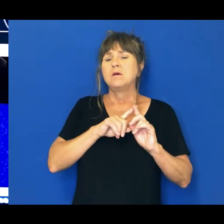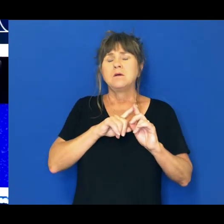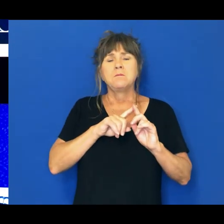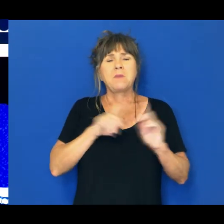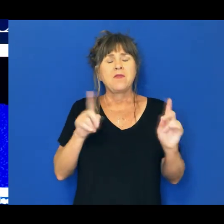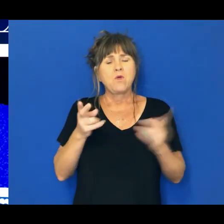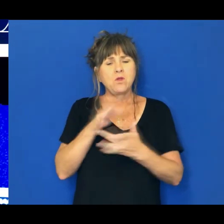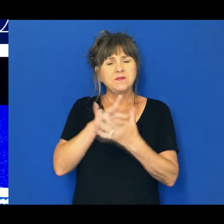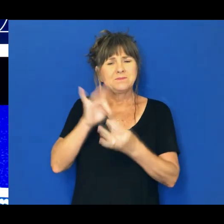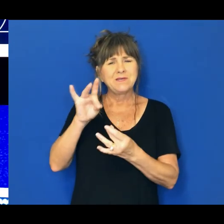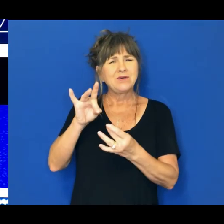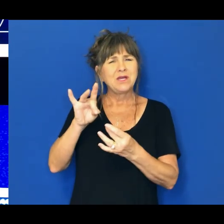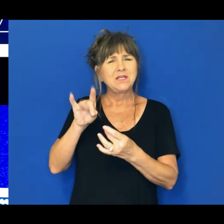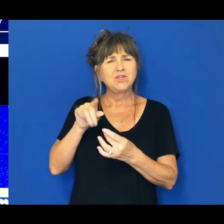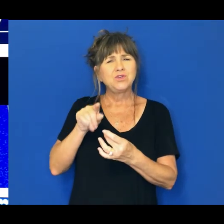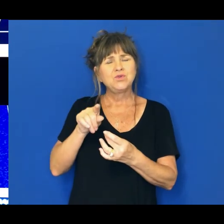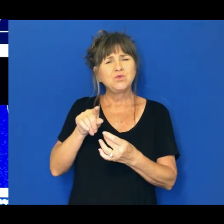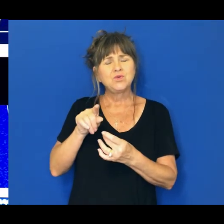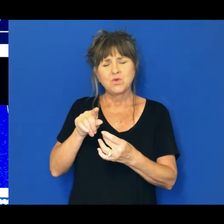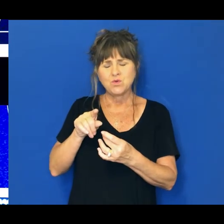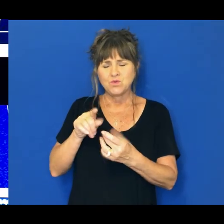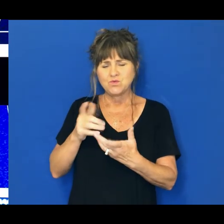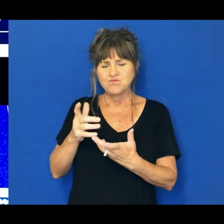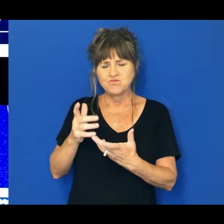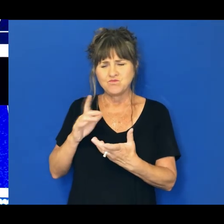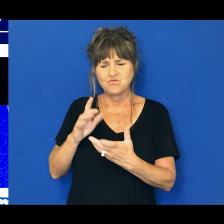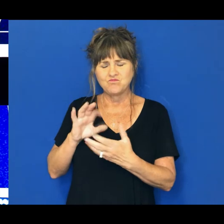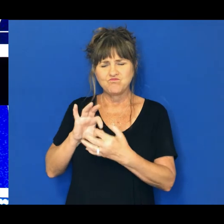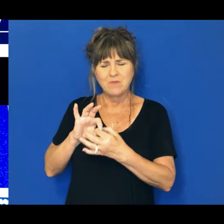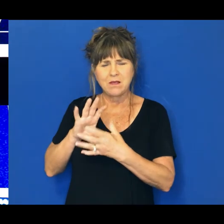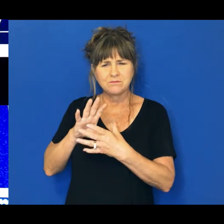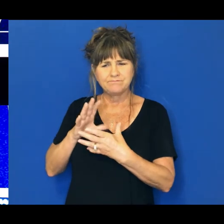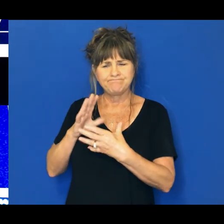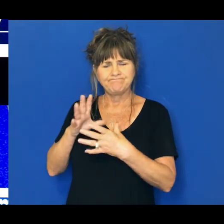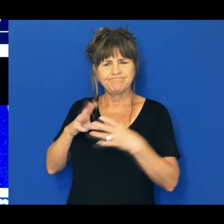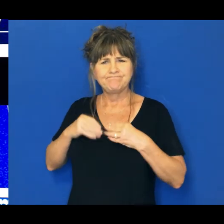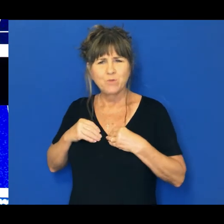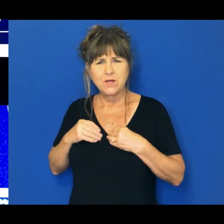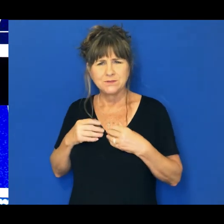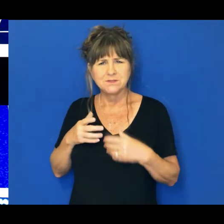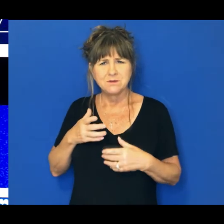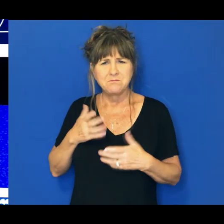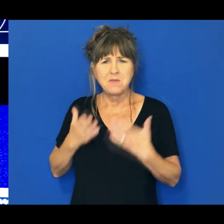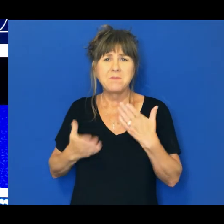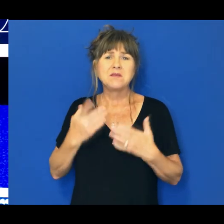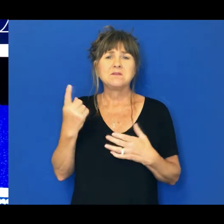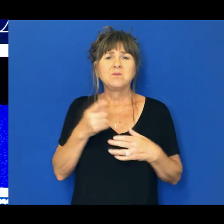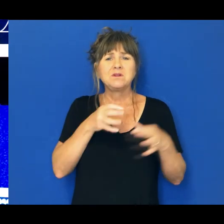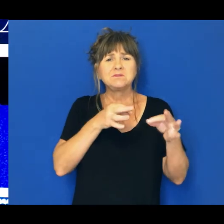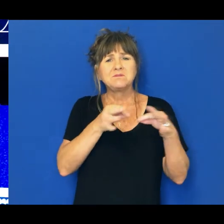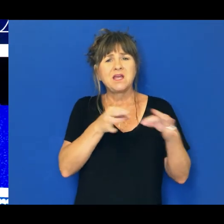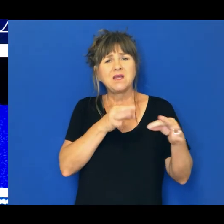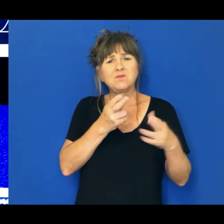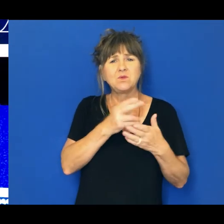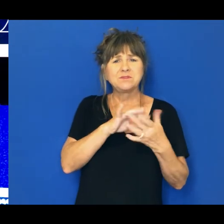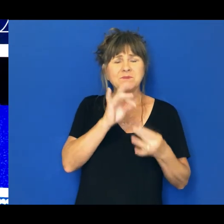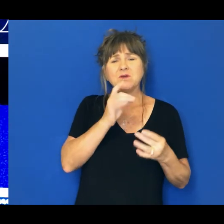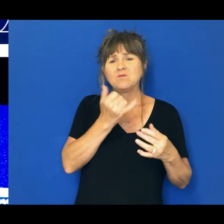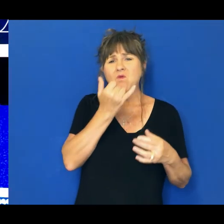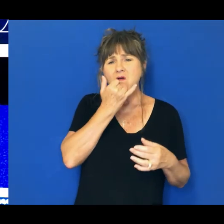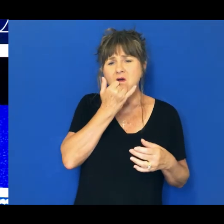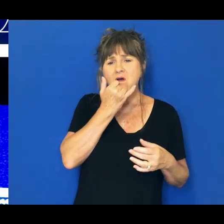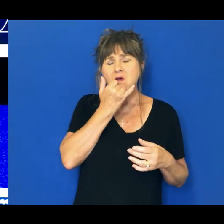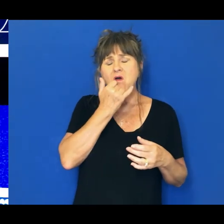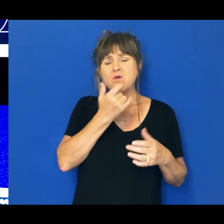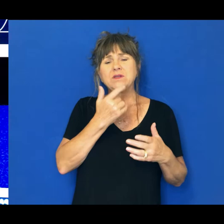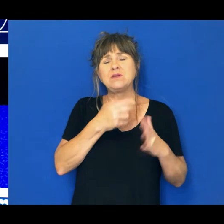Holy Spirit is someone that you put at a distance because maybe someone explained them to you with bad